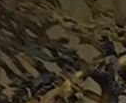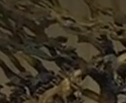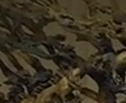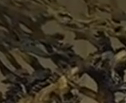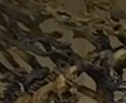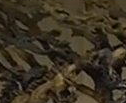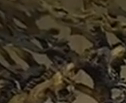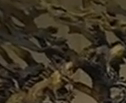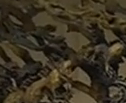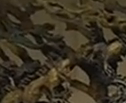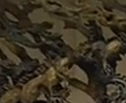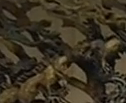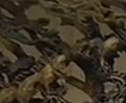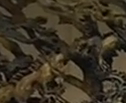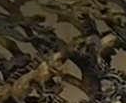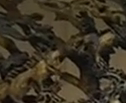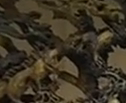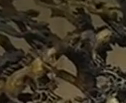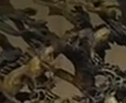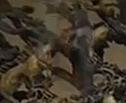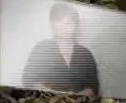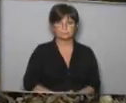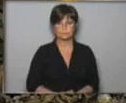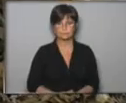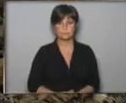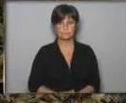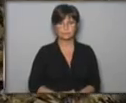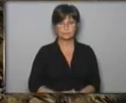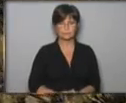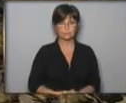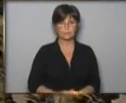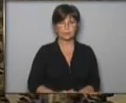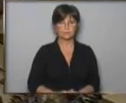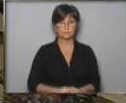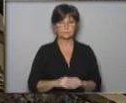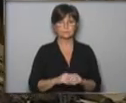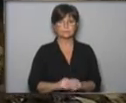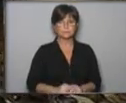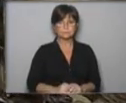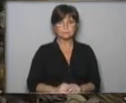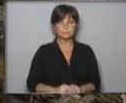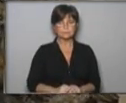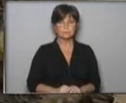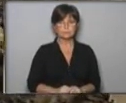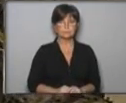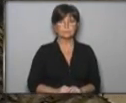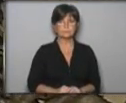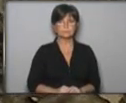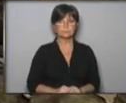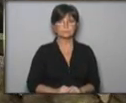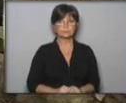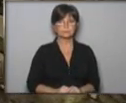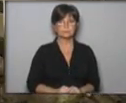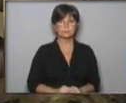their professionalism, and their human and intellectual passion have served to tell